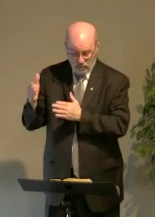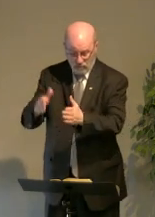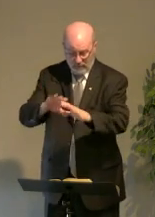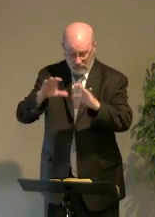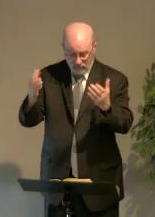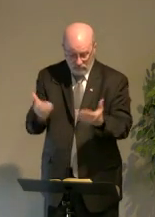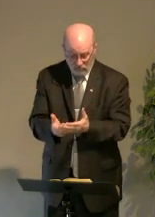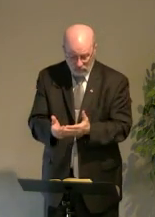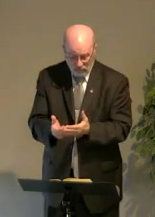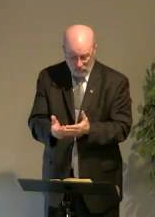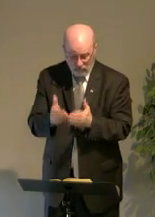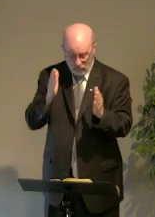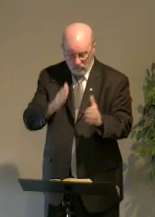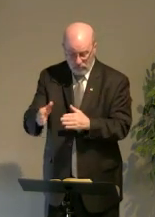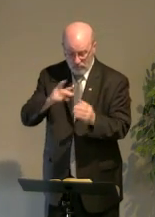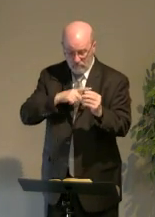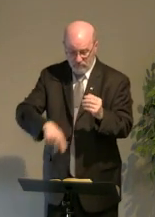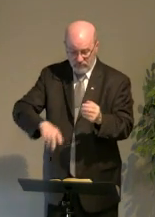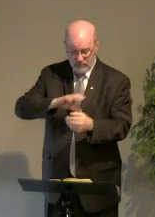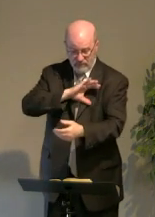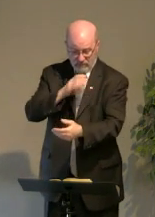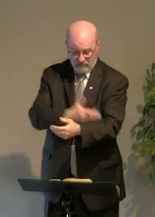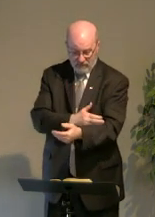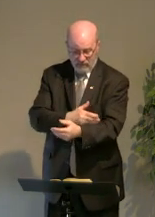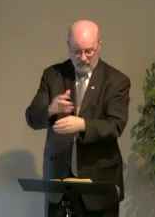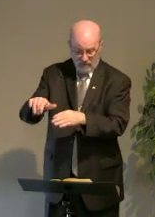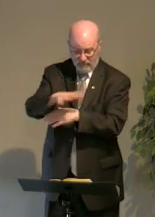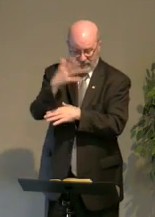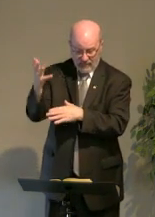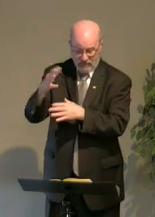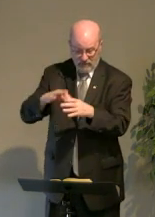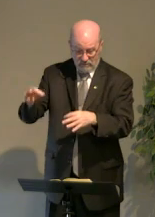this world, according to the prince of the power